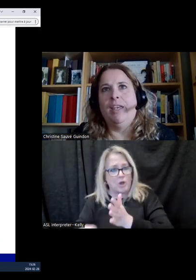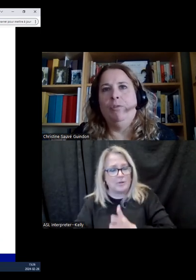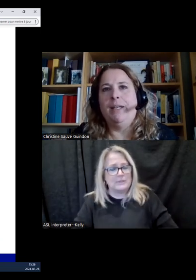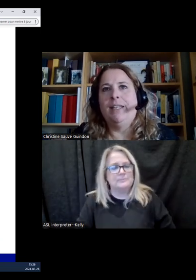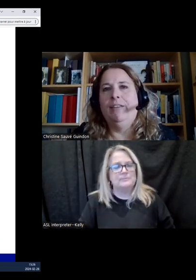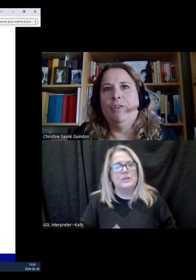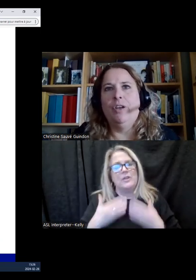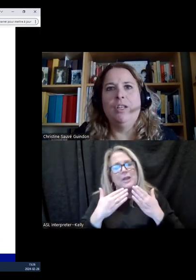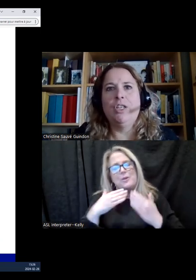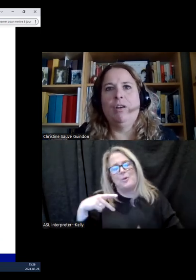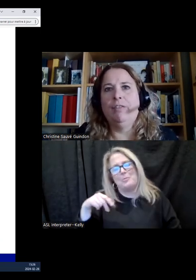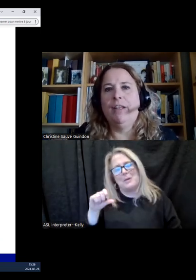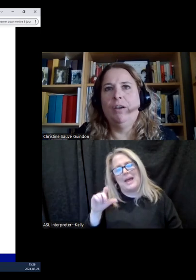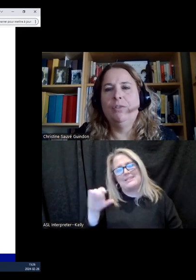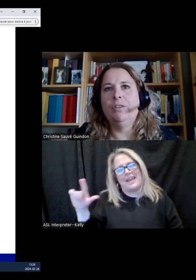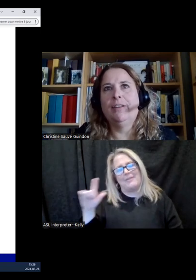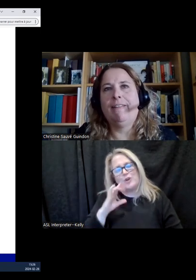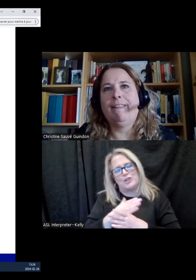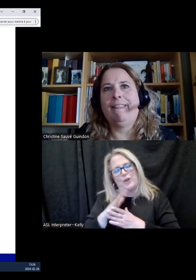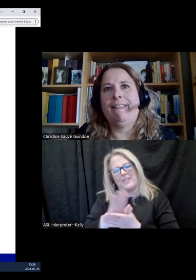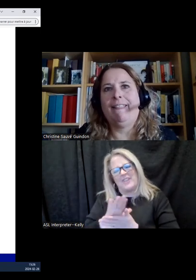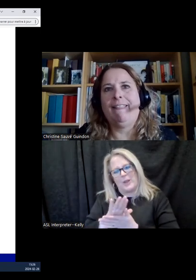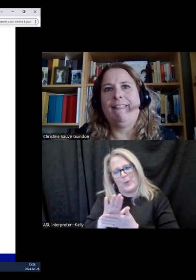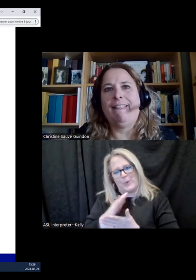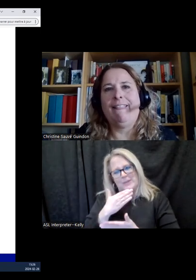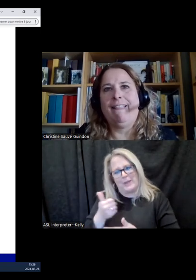So thank you, Pascal, for sharing the videos.